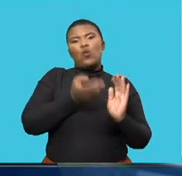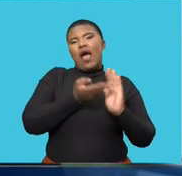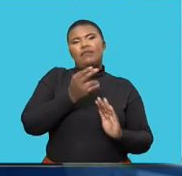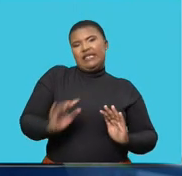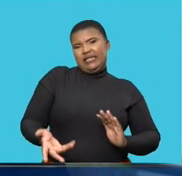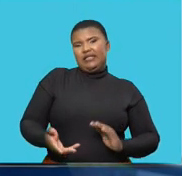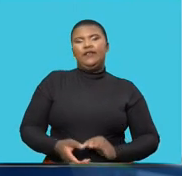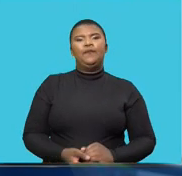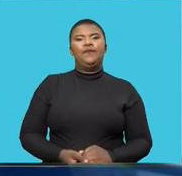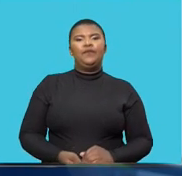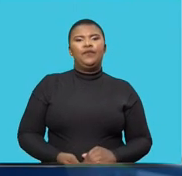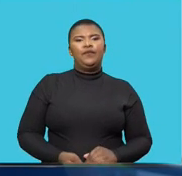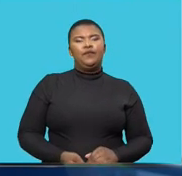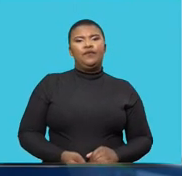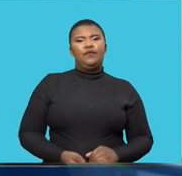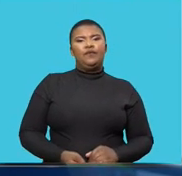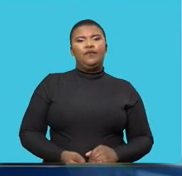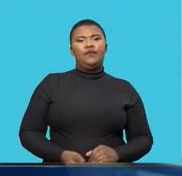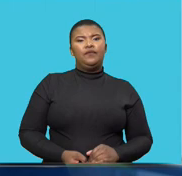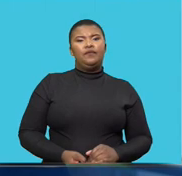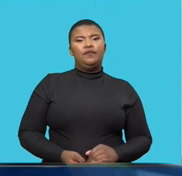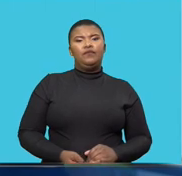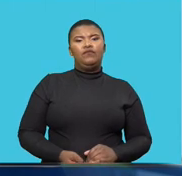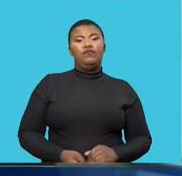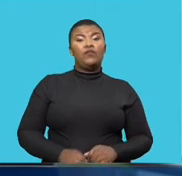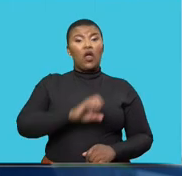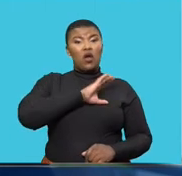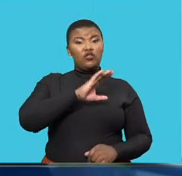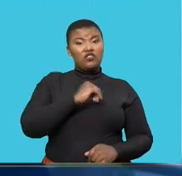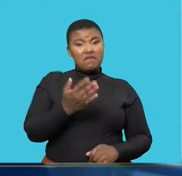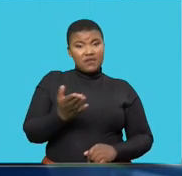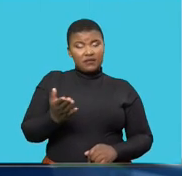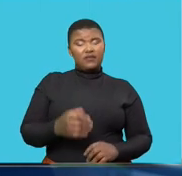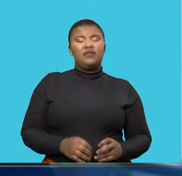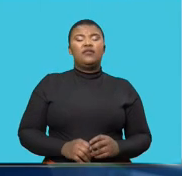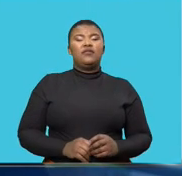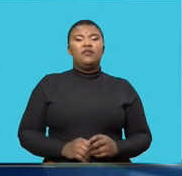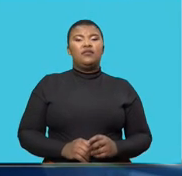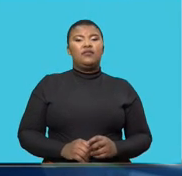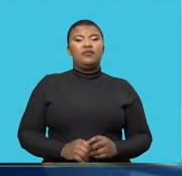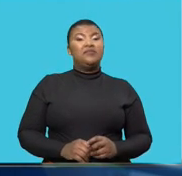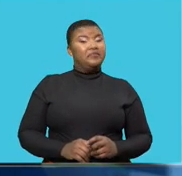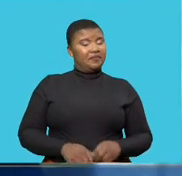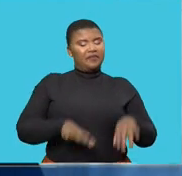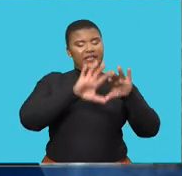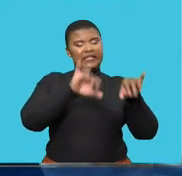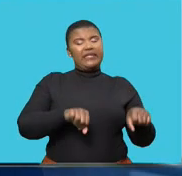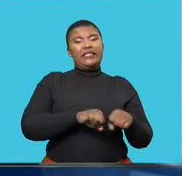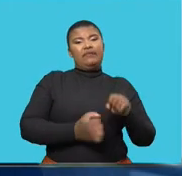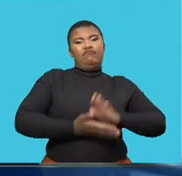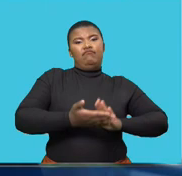update to consumers in our area of operation. How is the system